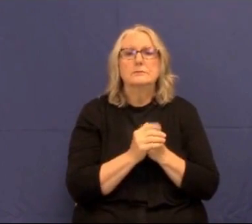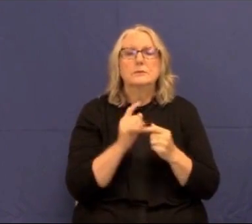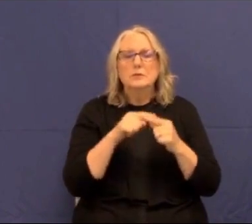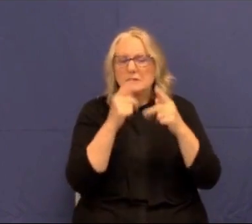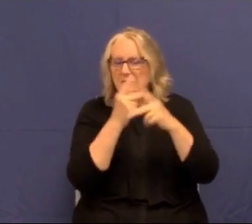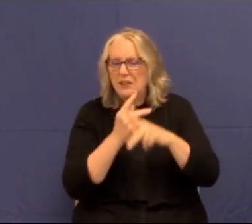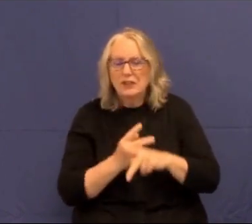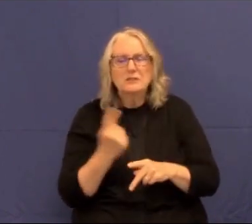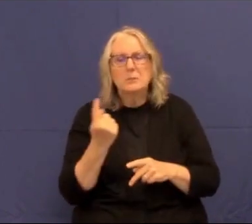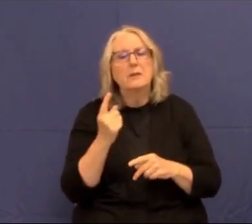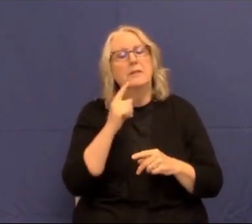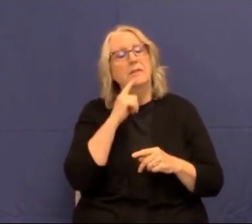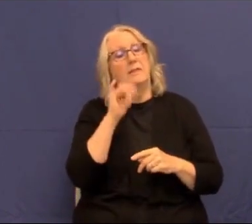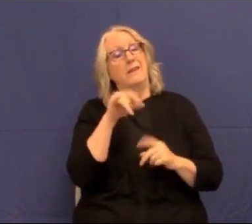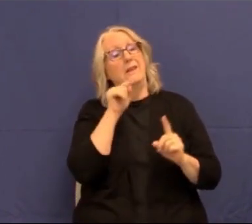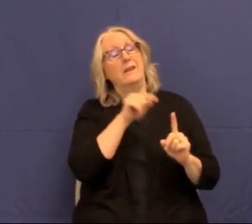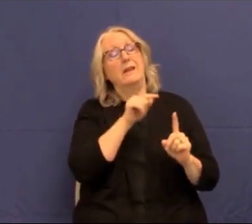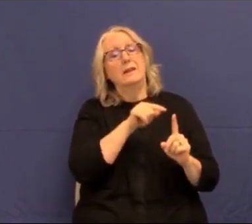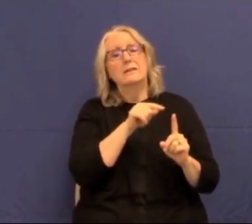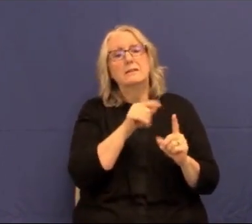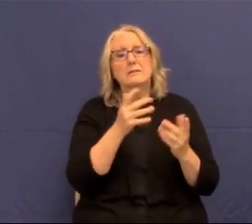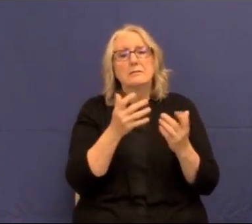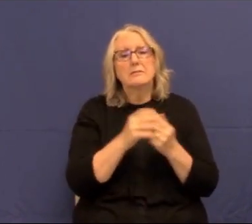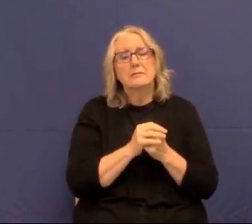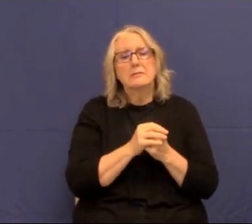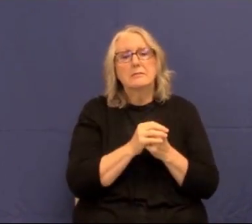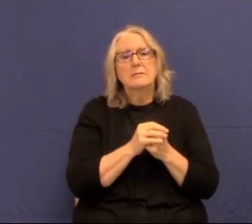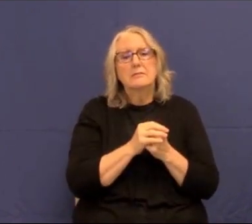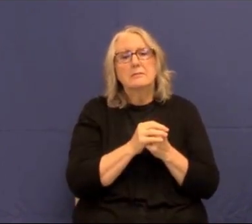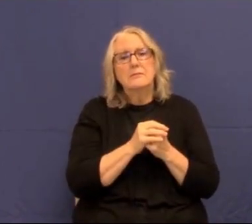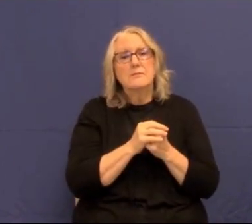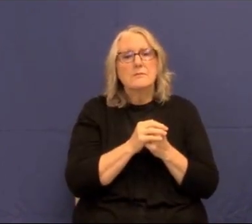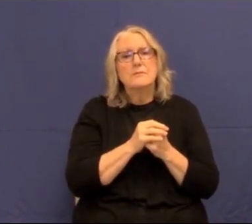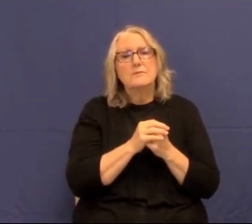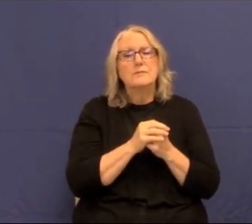teachers one-on-one to kind of figure something out. And so I think that that's really